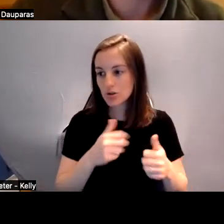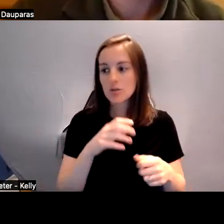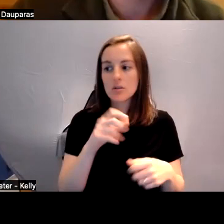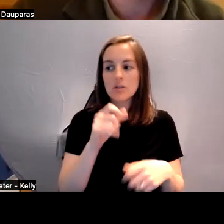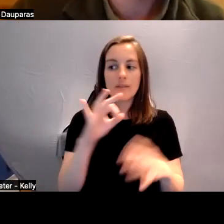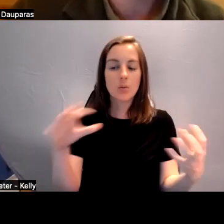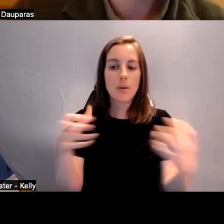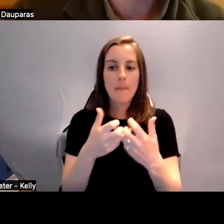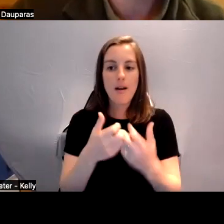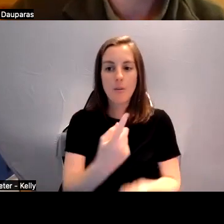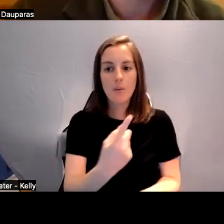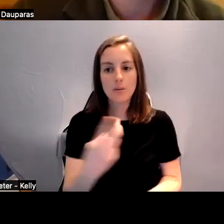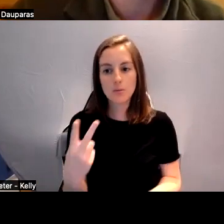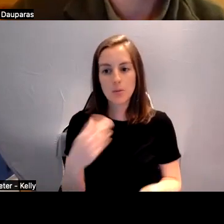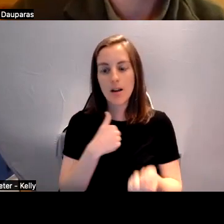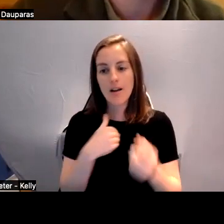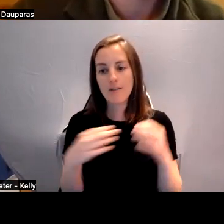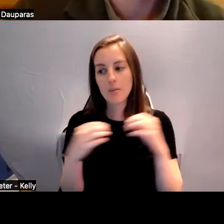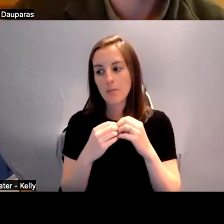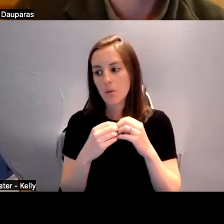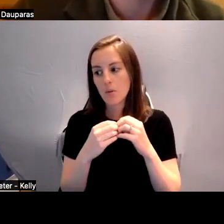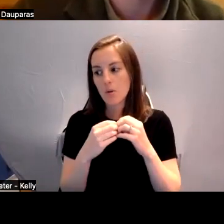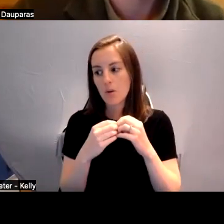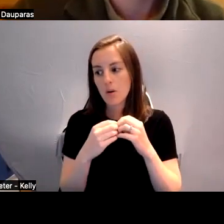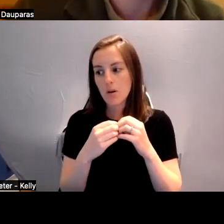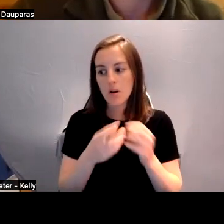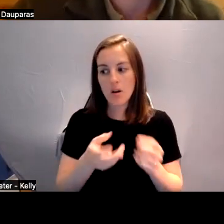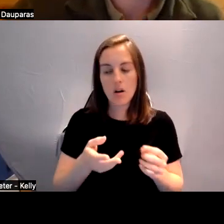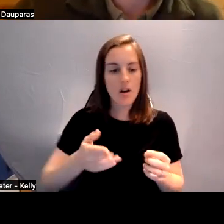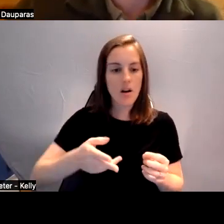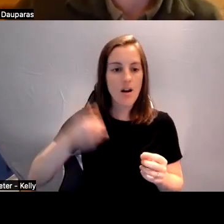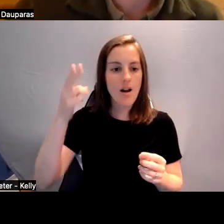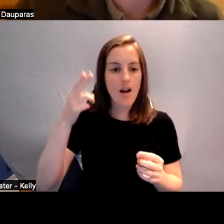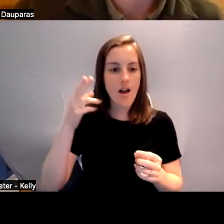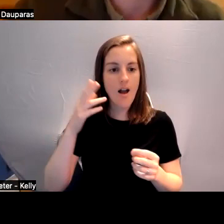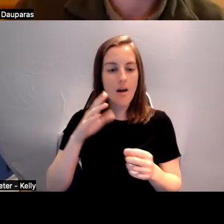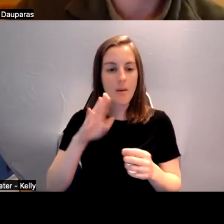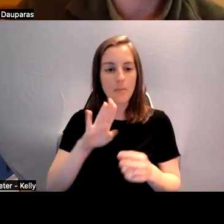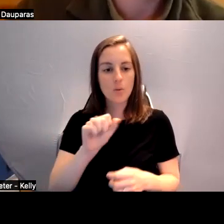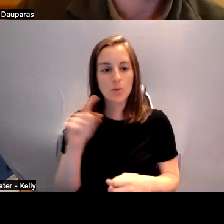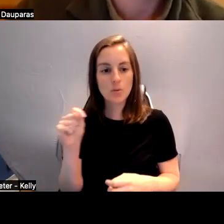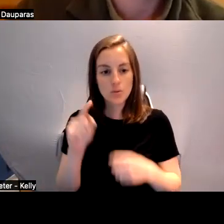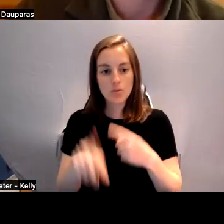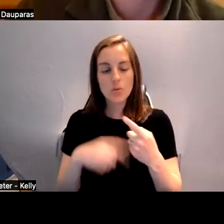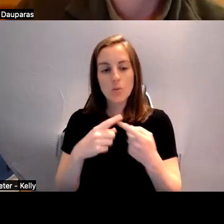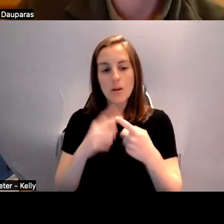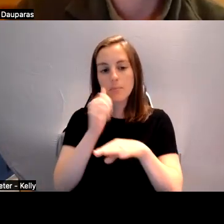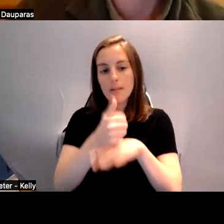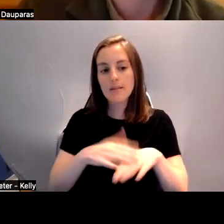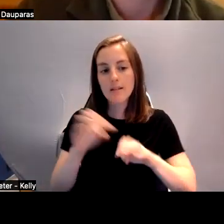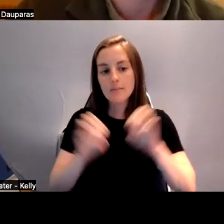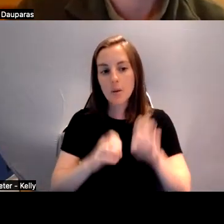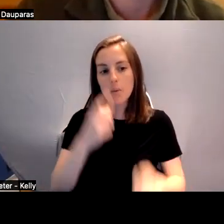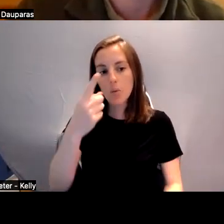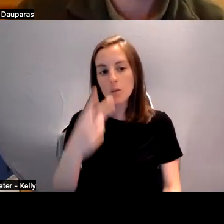and 2, we get a slightly higher boost. And then if these all, the baseline experiment 1 to 3